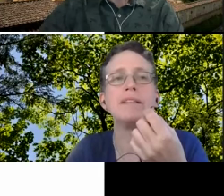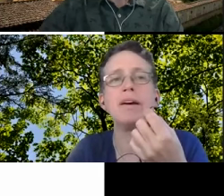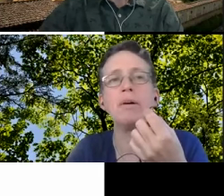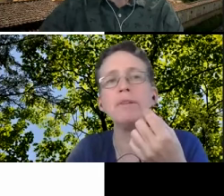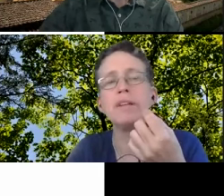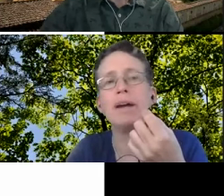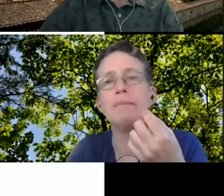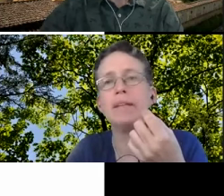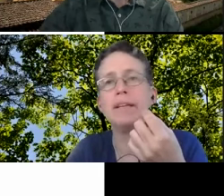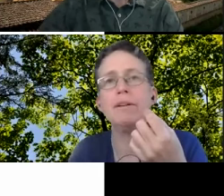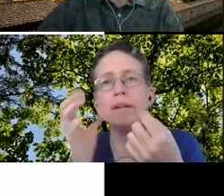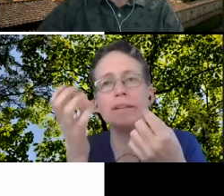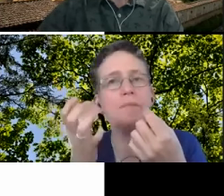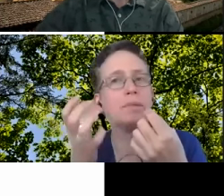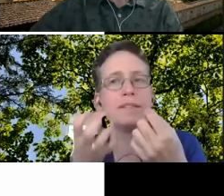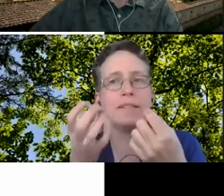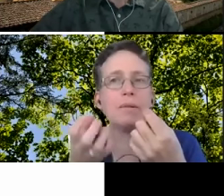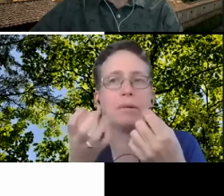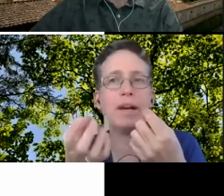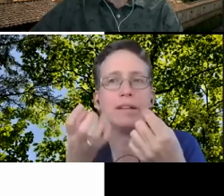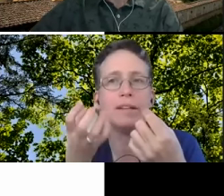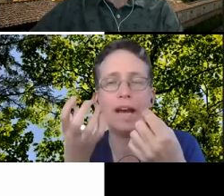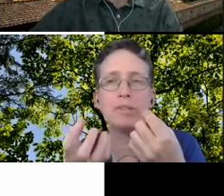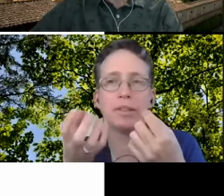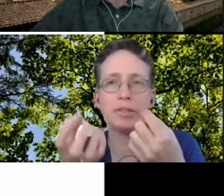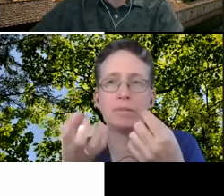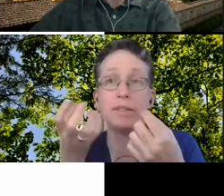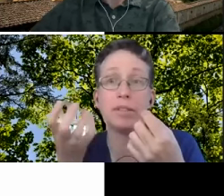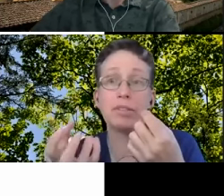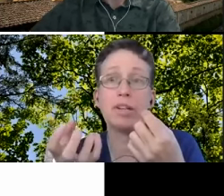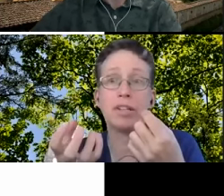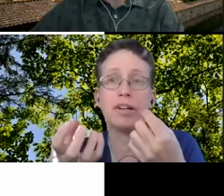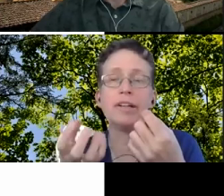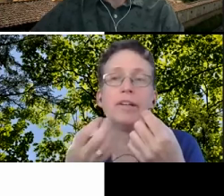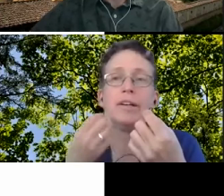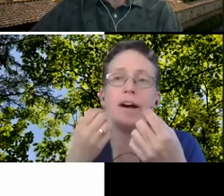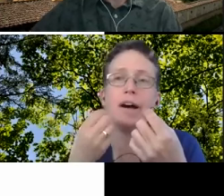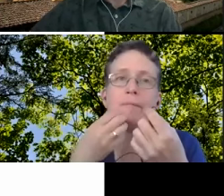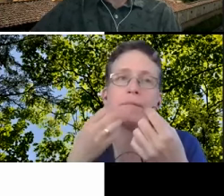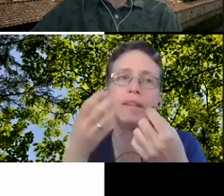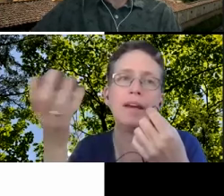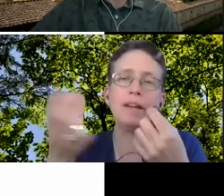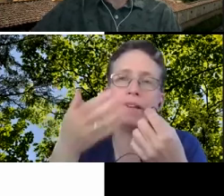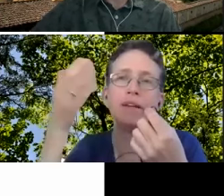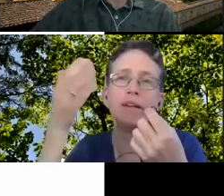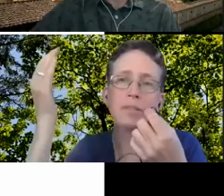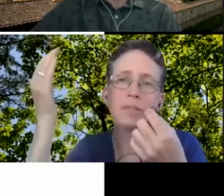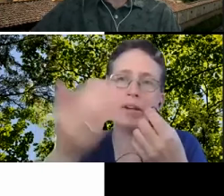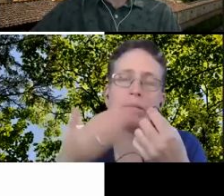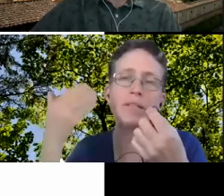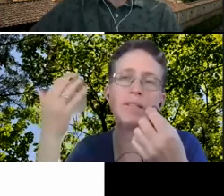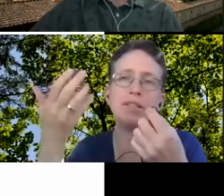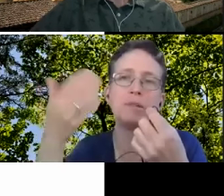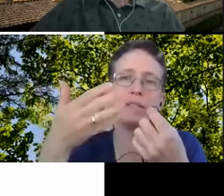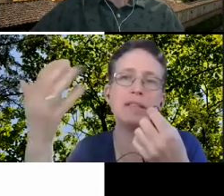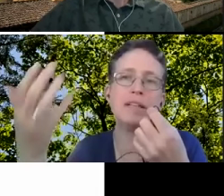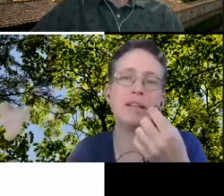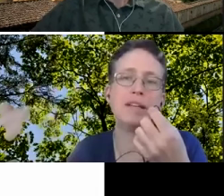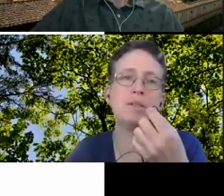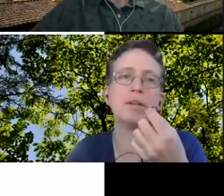as over time, even within places that were quite natural in terms of their structure, the surrounding urbanization